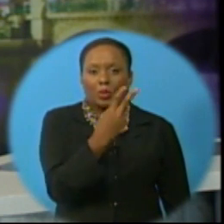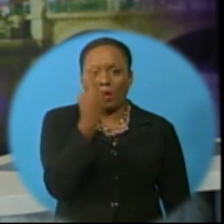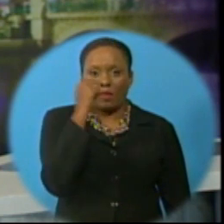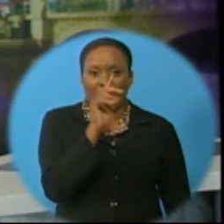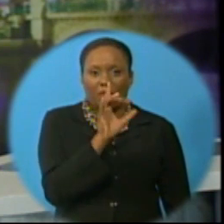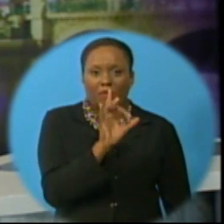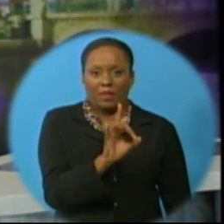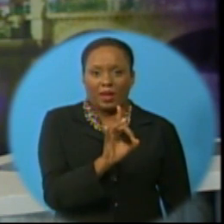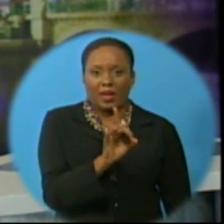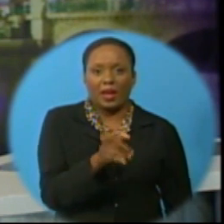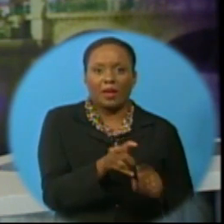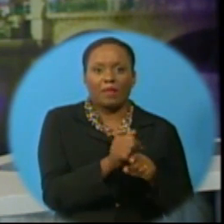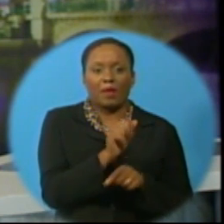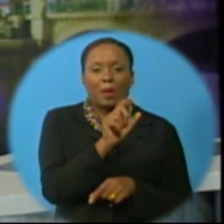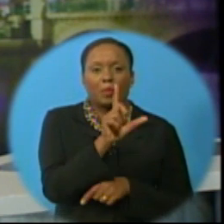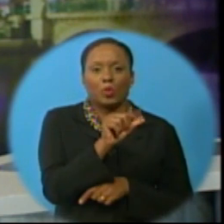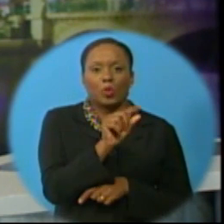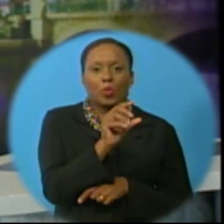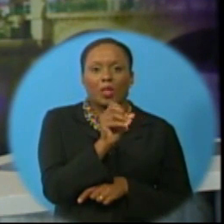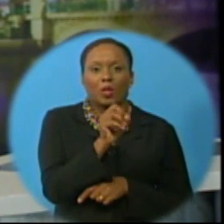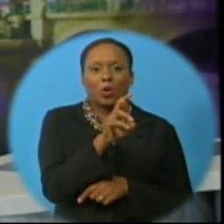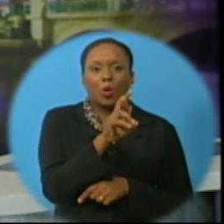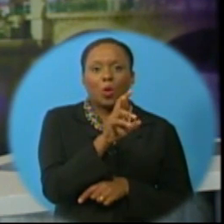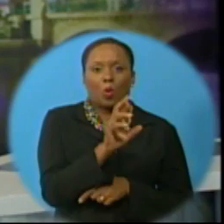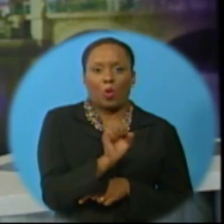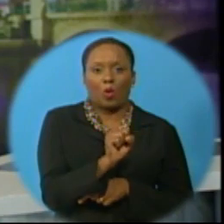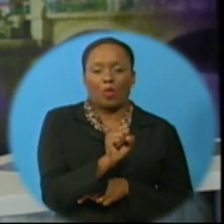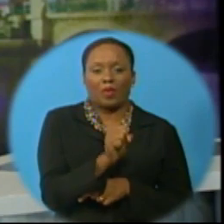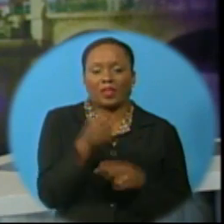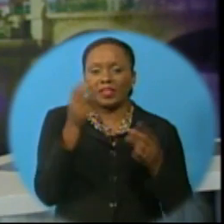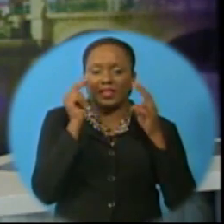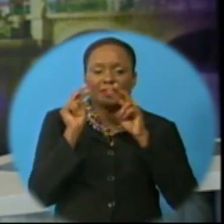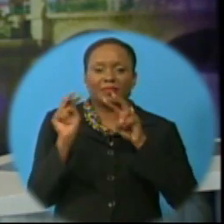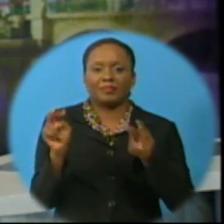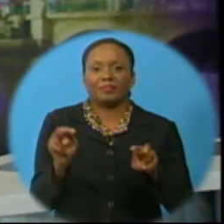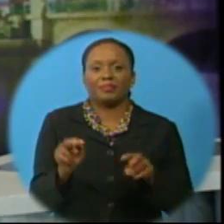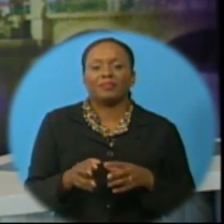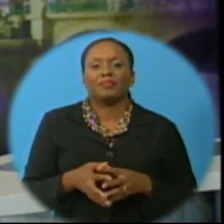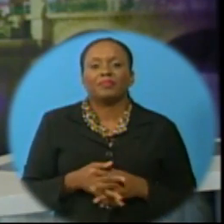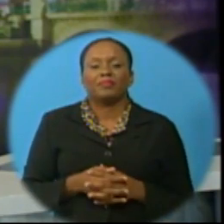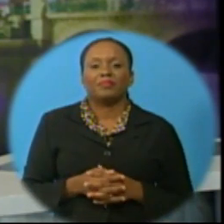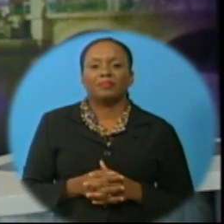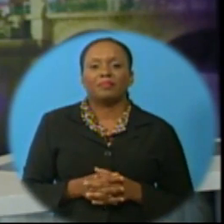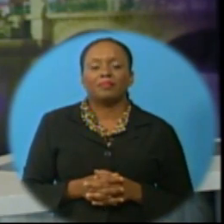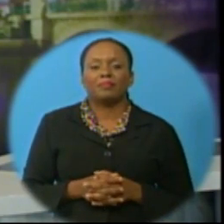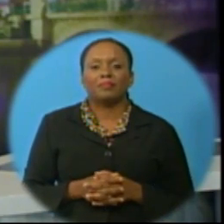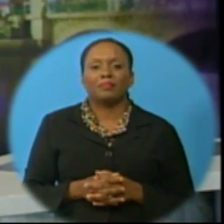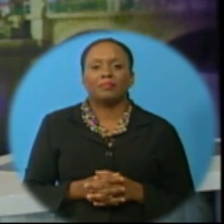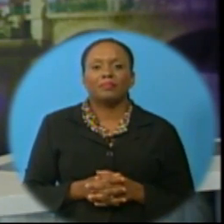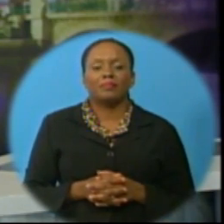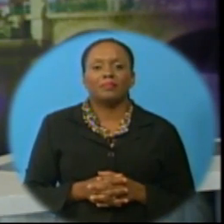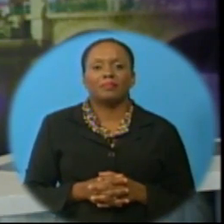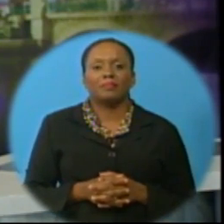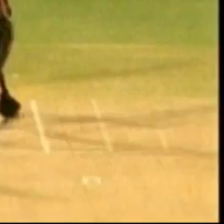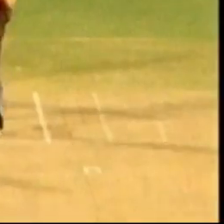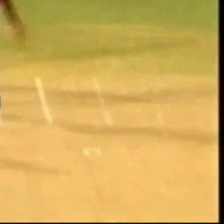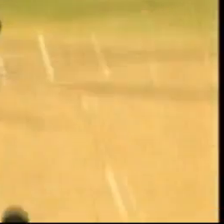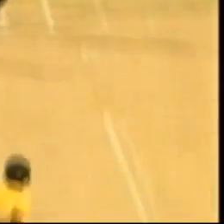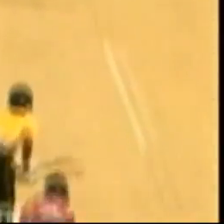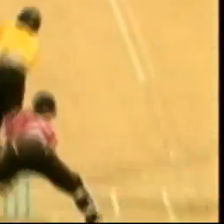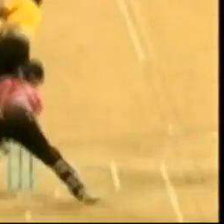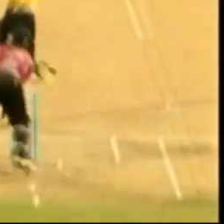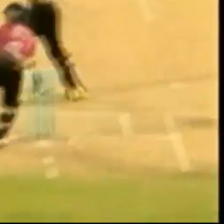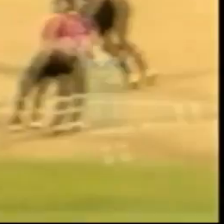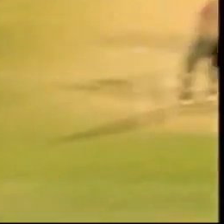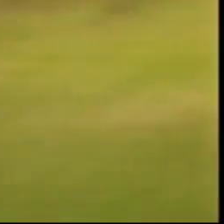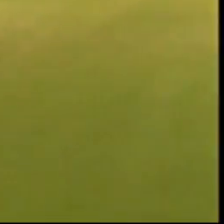batted first, scored 112 for 8 of their 20 after they were sent in. CBC's Anne-Marie Burke reports. Wanderers winning the